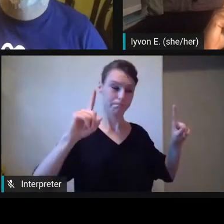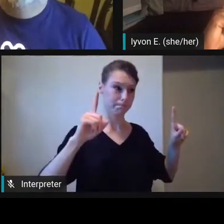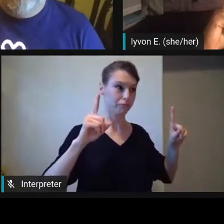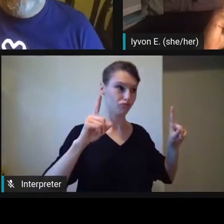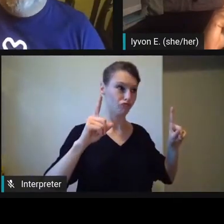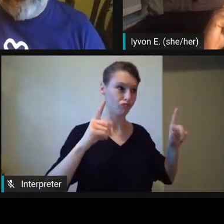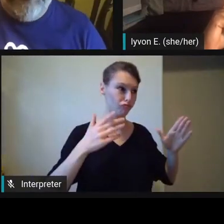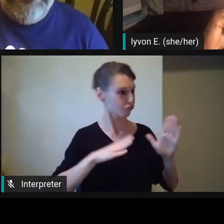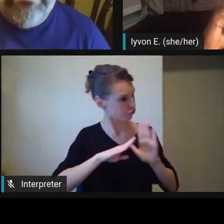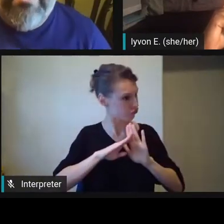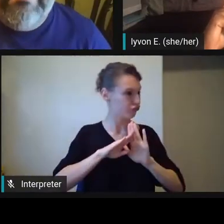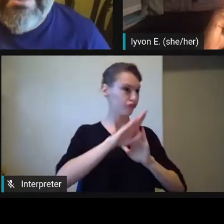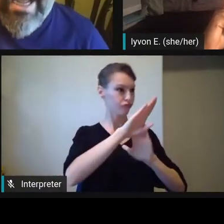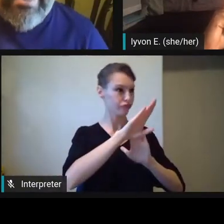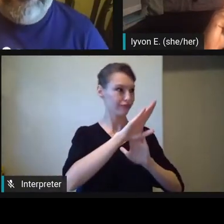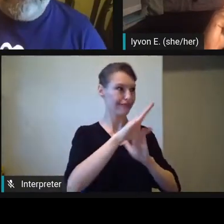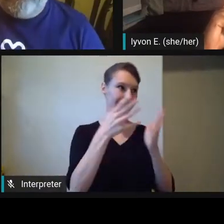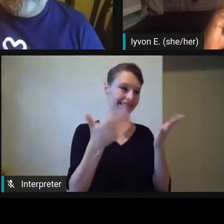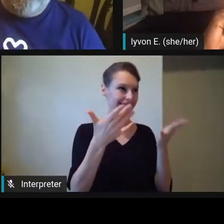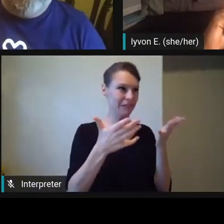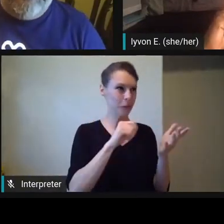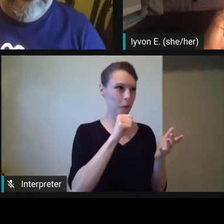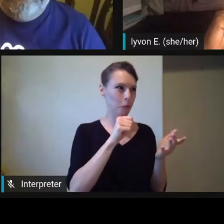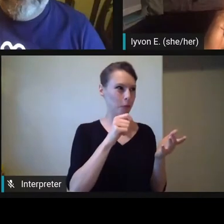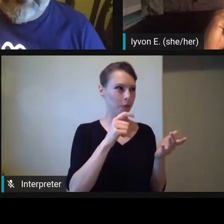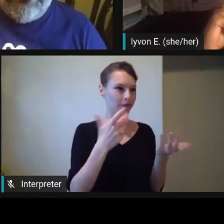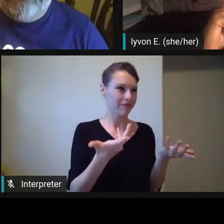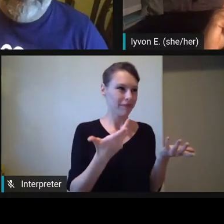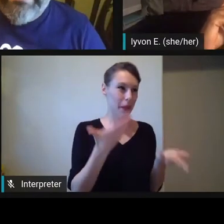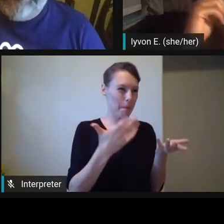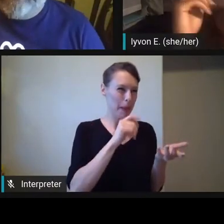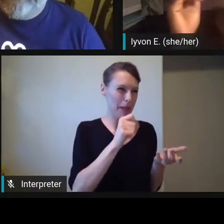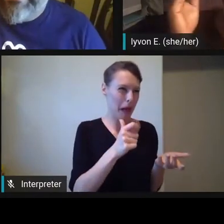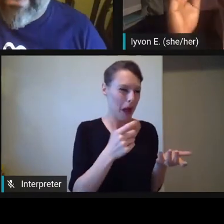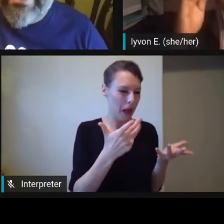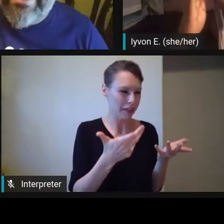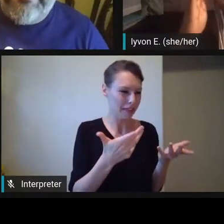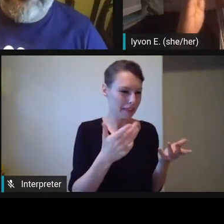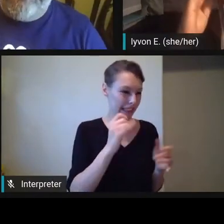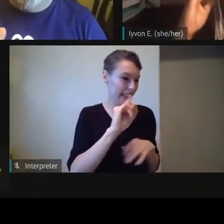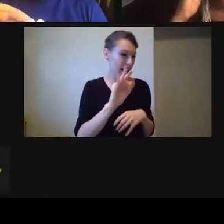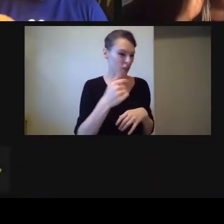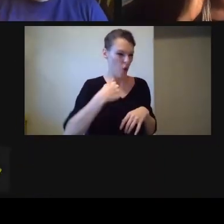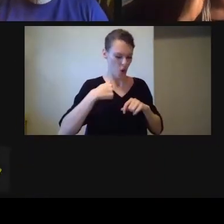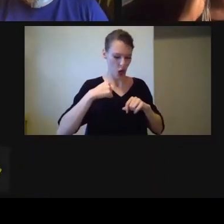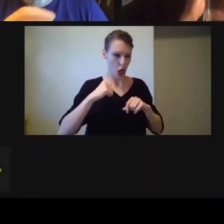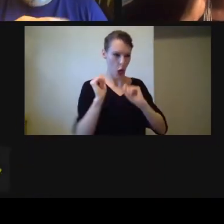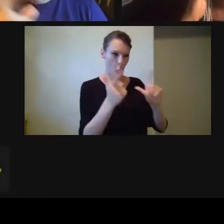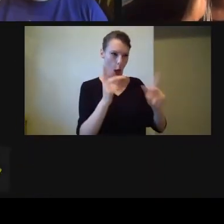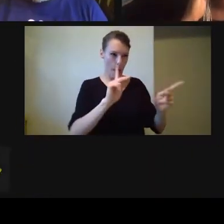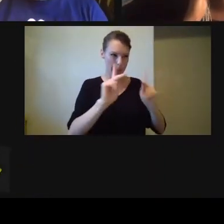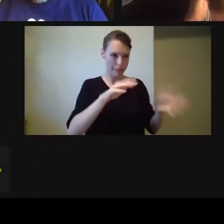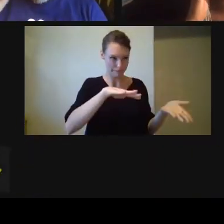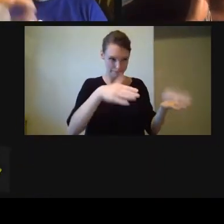good position, provided, like, we don't all die in some sort of horrifying, like, coup, pandemic, like, terror situation. Oh,